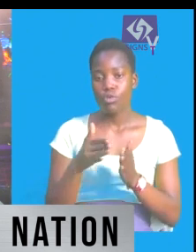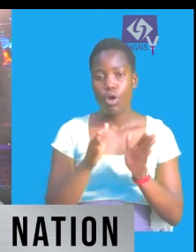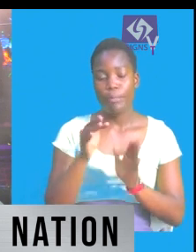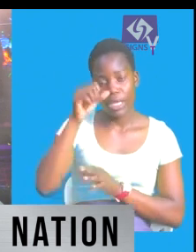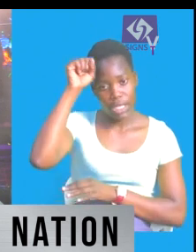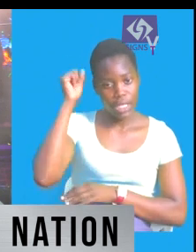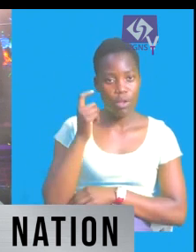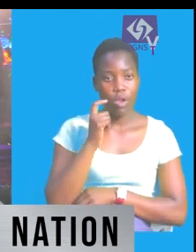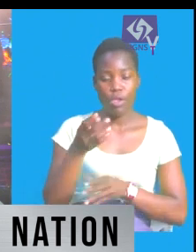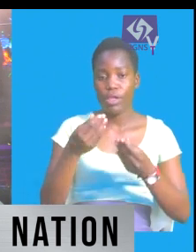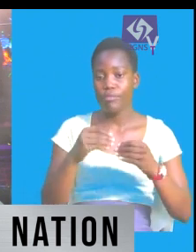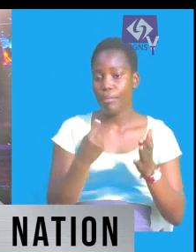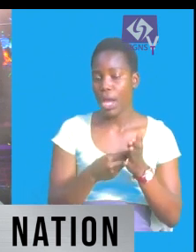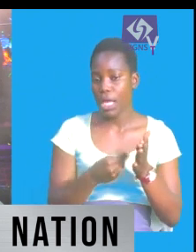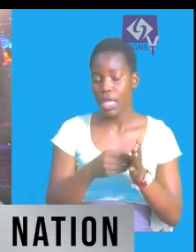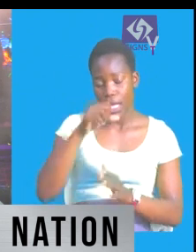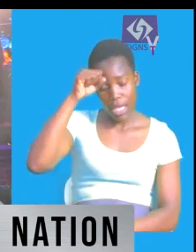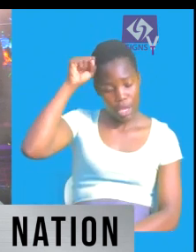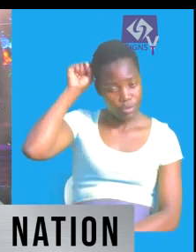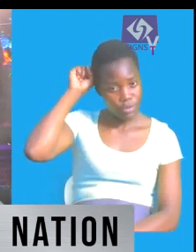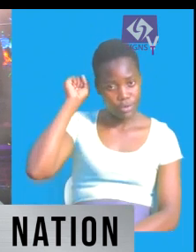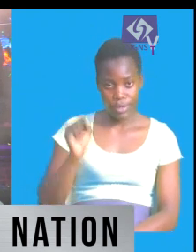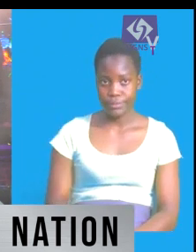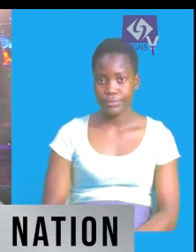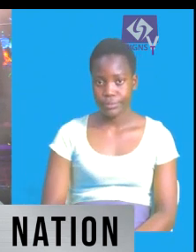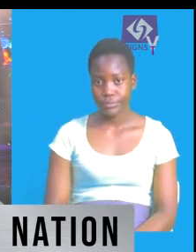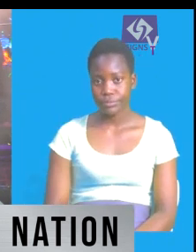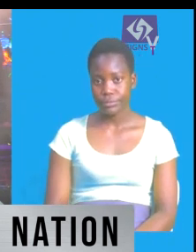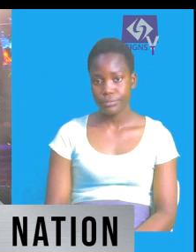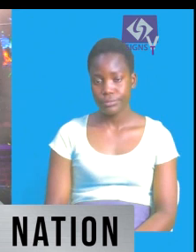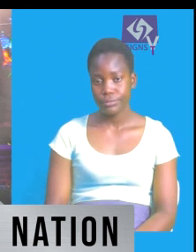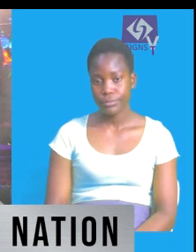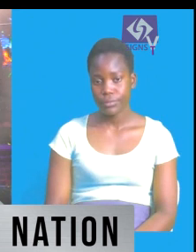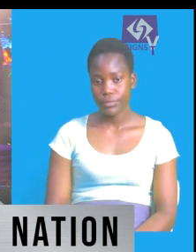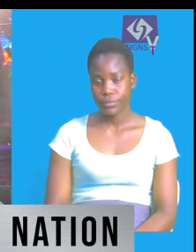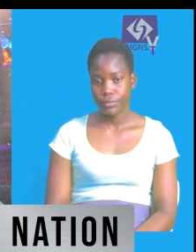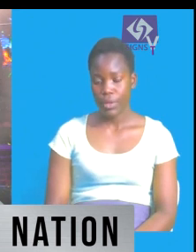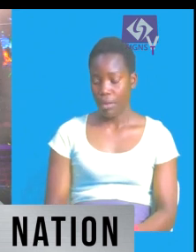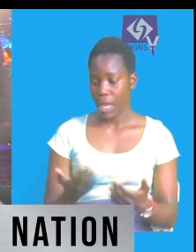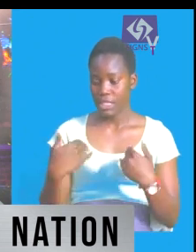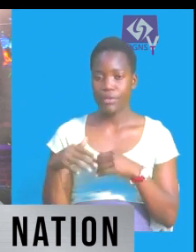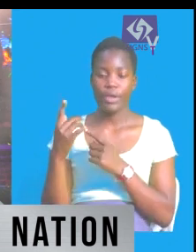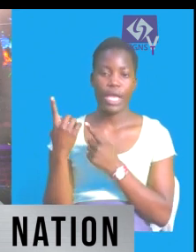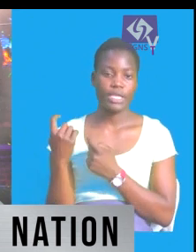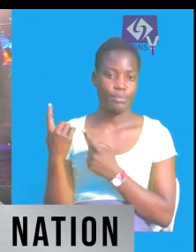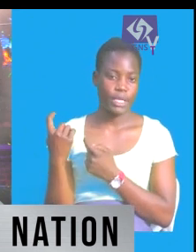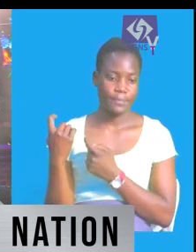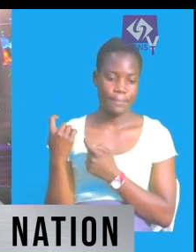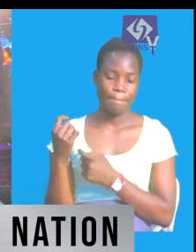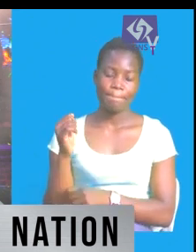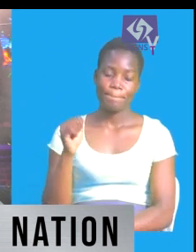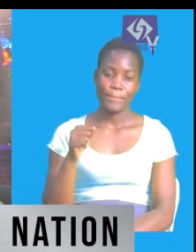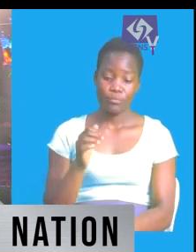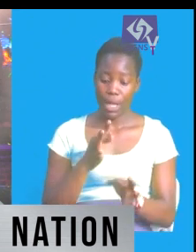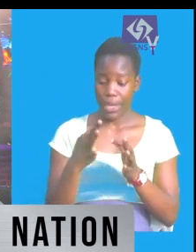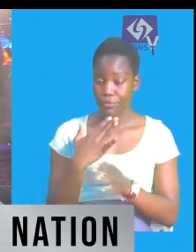unanipatia pesa ya kunyoa. You know? You can't give me a limit like I expect you know, yes, if